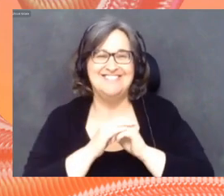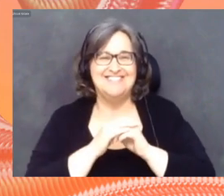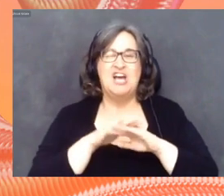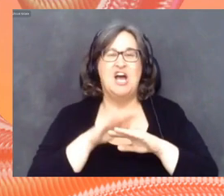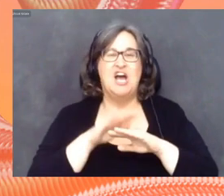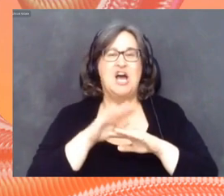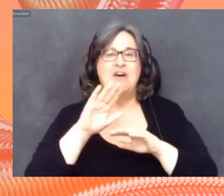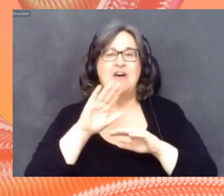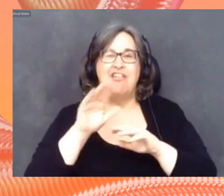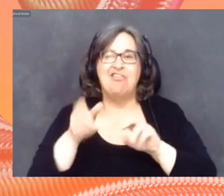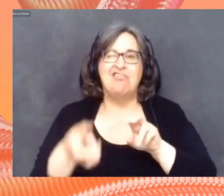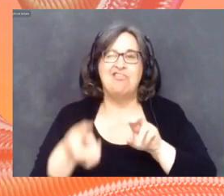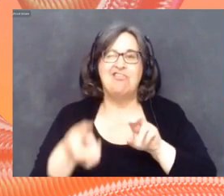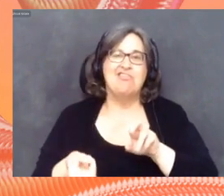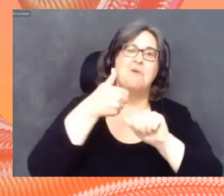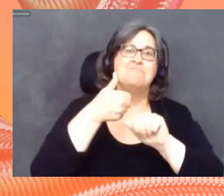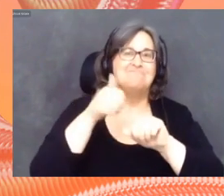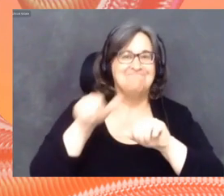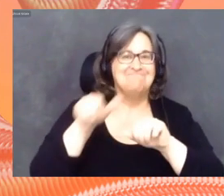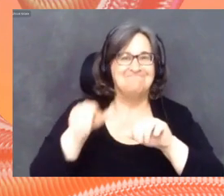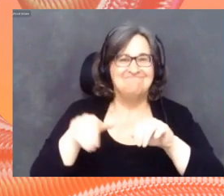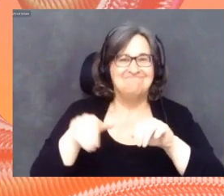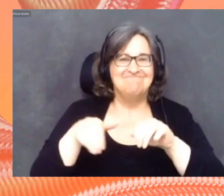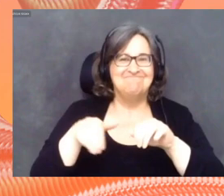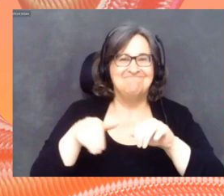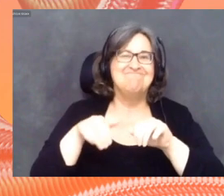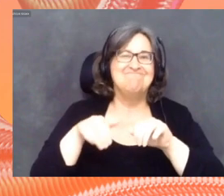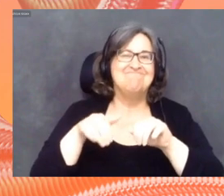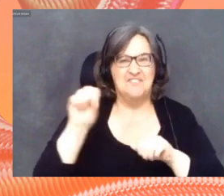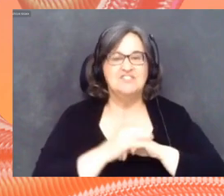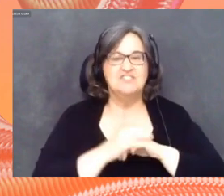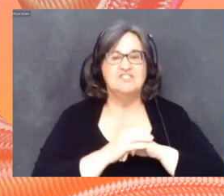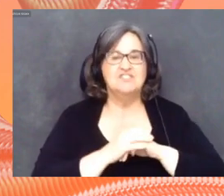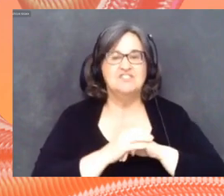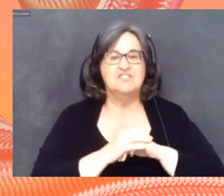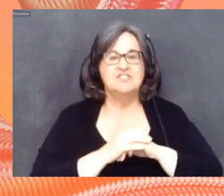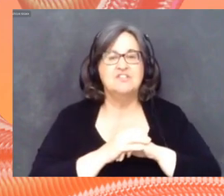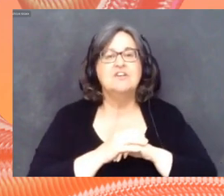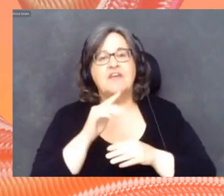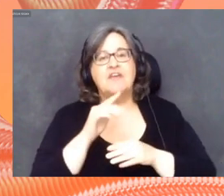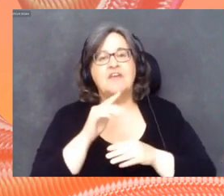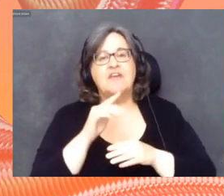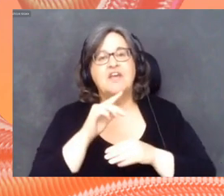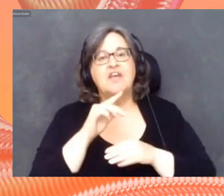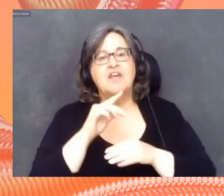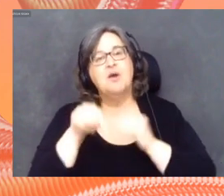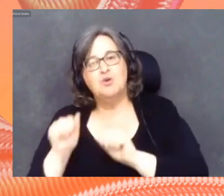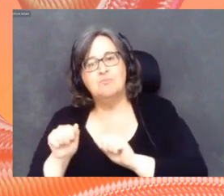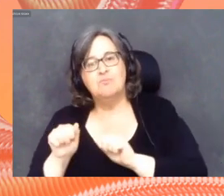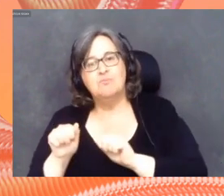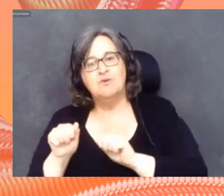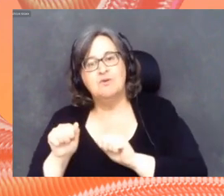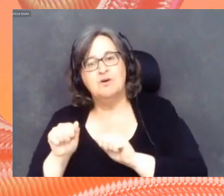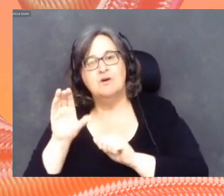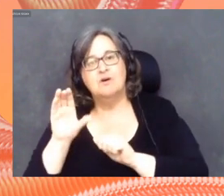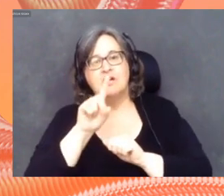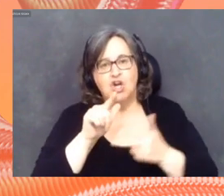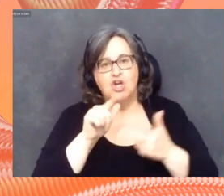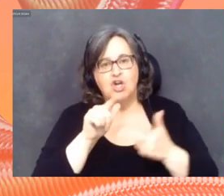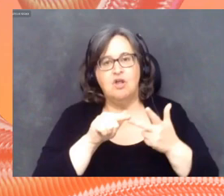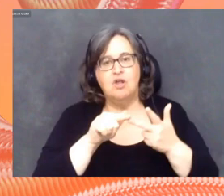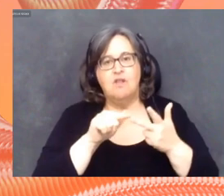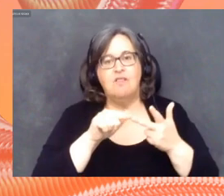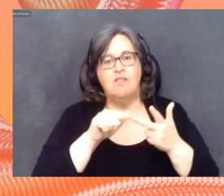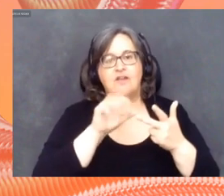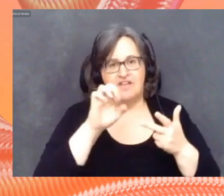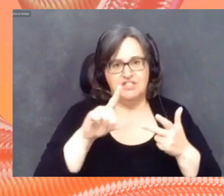your life will be interesting. So one follow-up I have on the mutable cardinal fixed, one more piece is, and this is